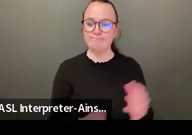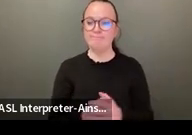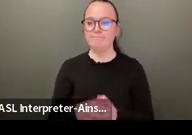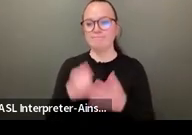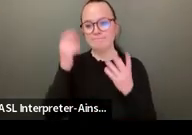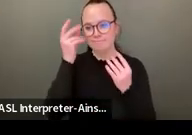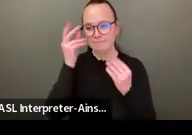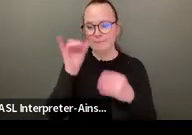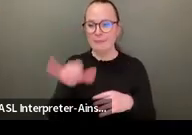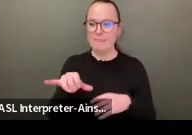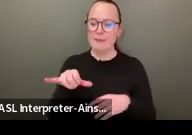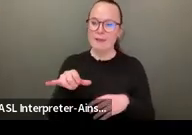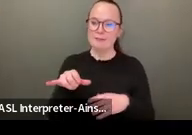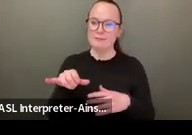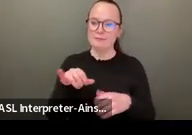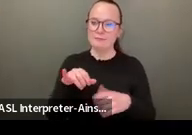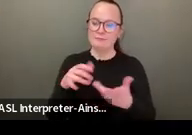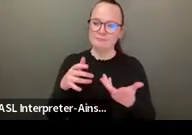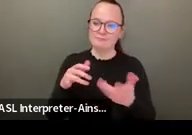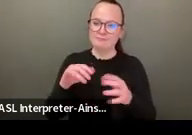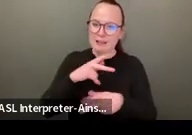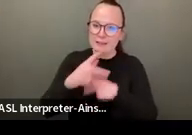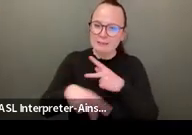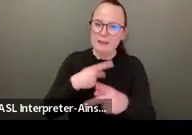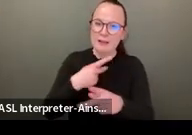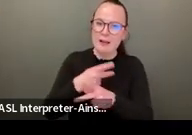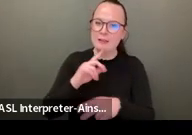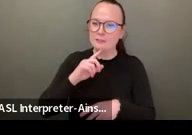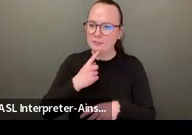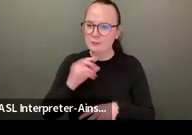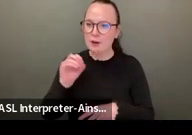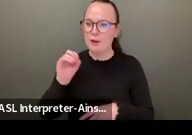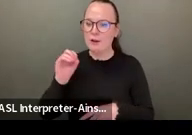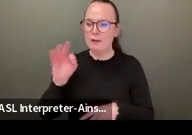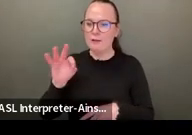disability, and why they cannot be with their peers.